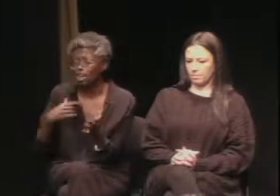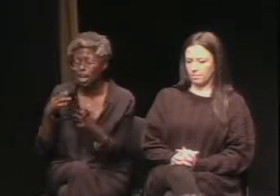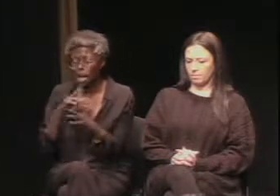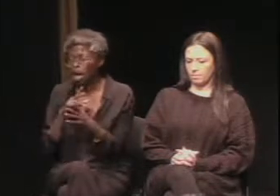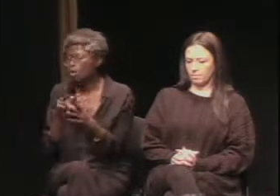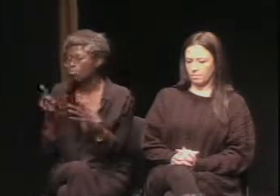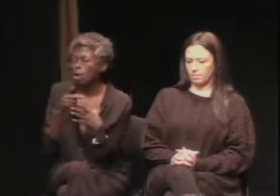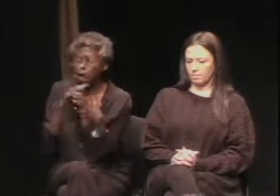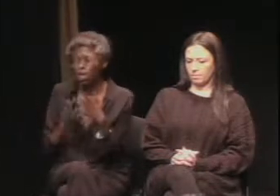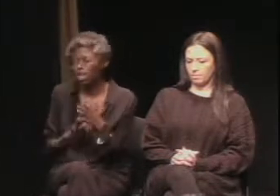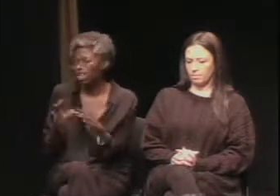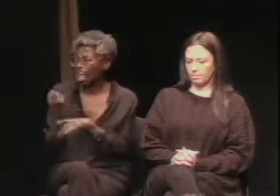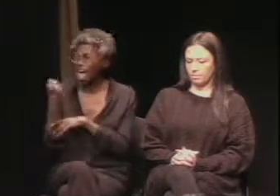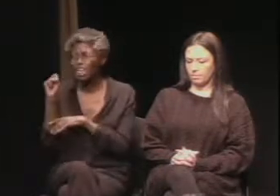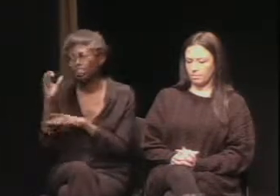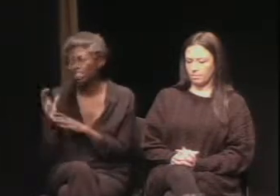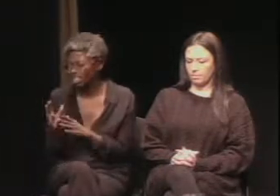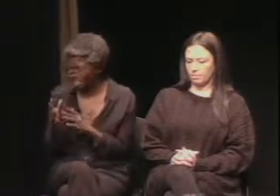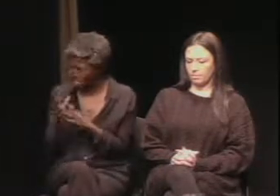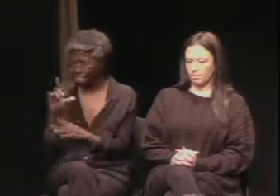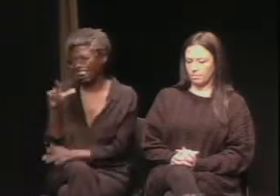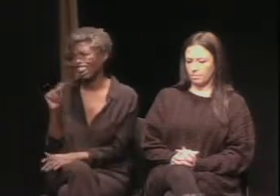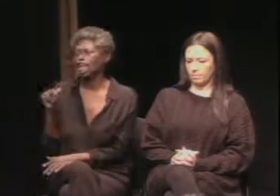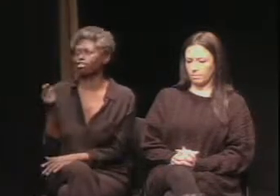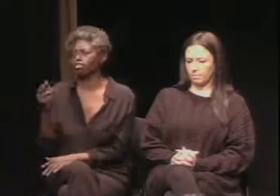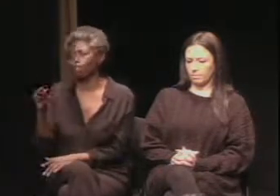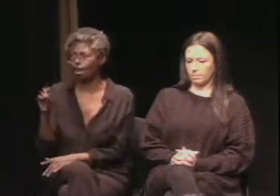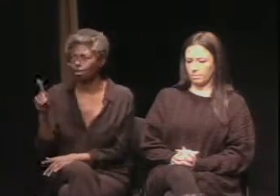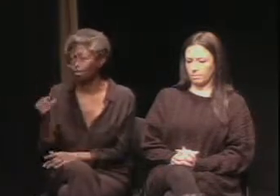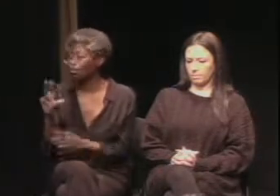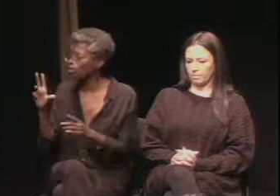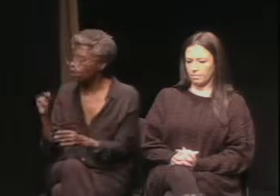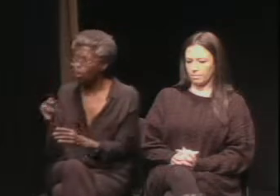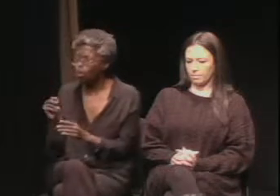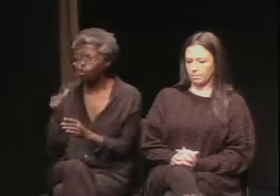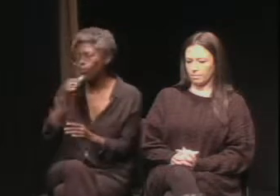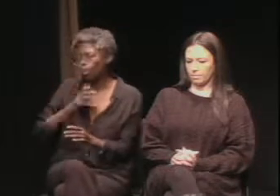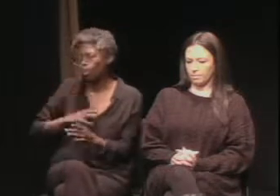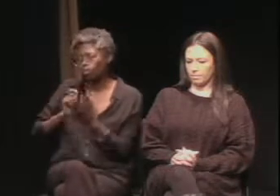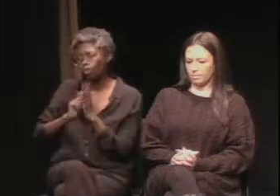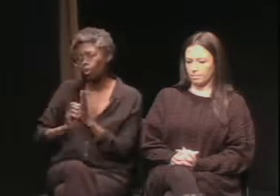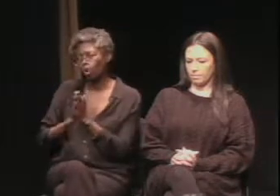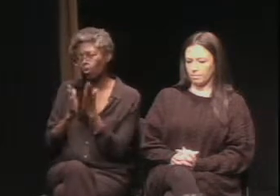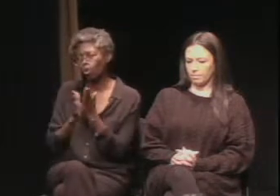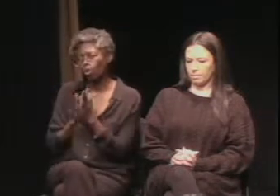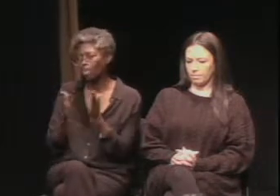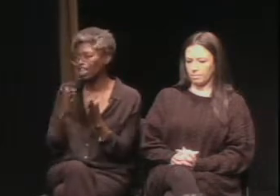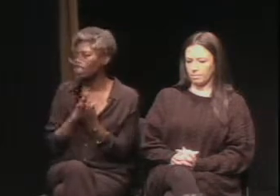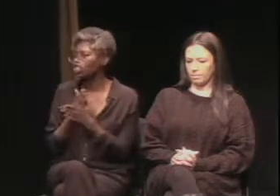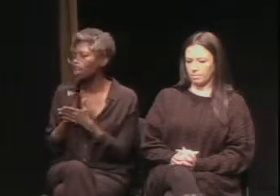author, activist, and all-around legend. She was a lady who wrote a book that shared my secrets.